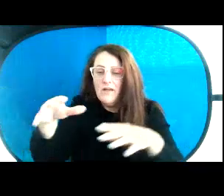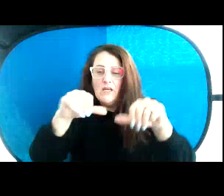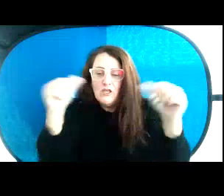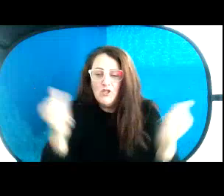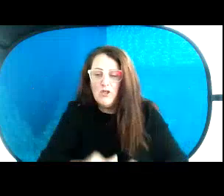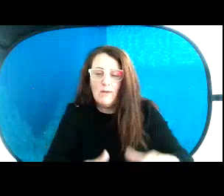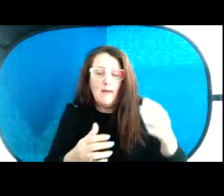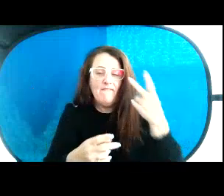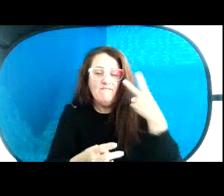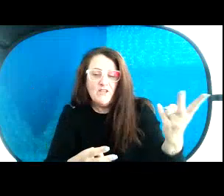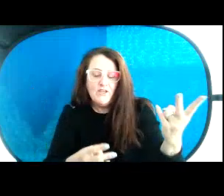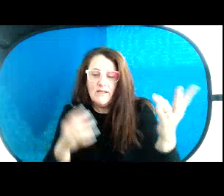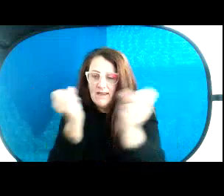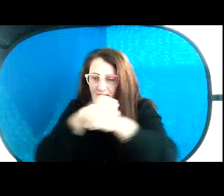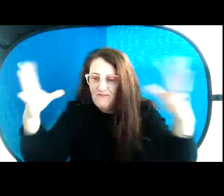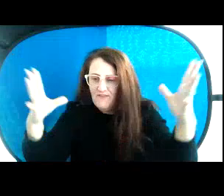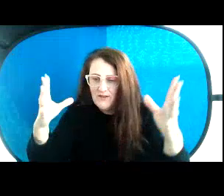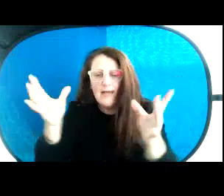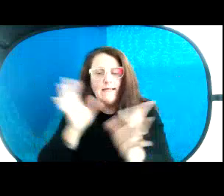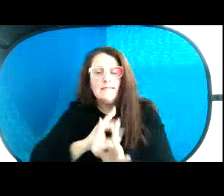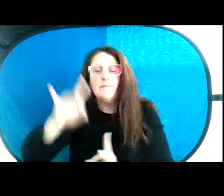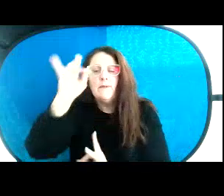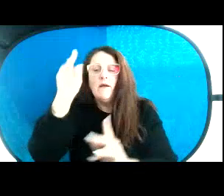innovation, and the spirit of its people.